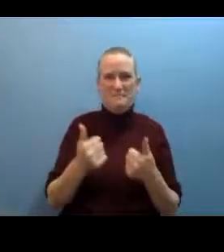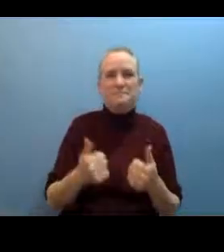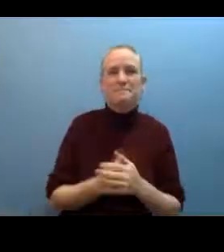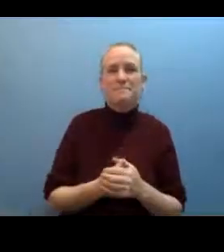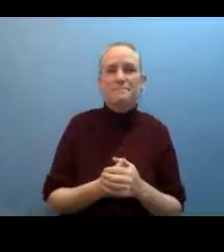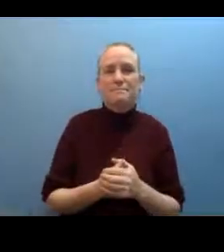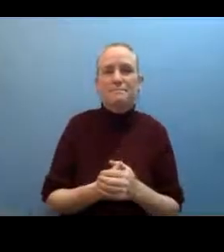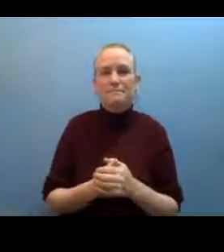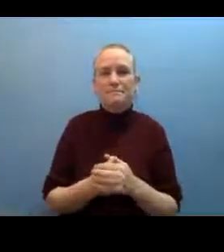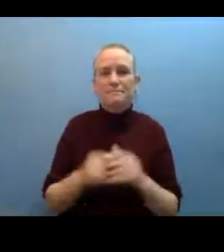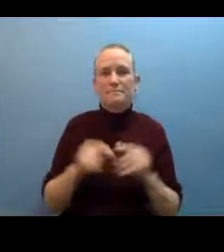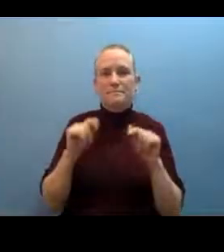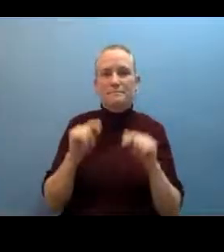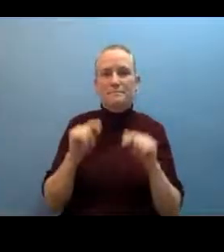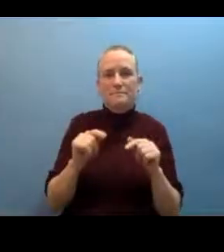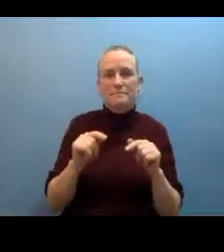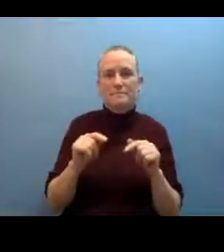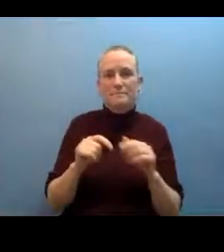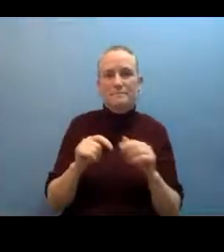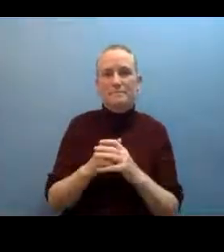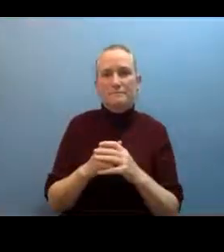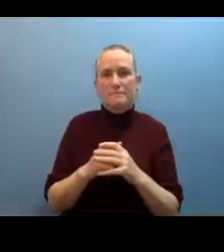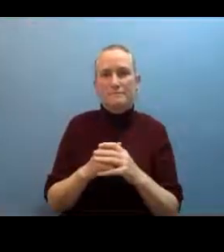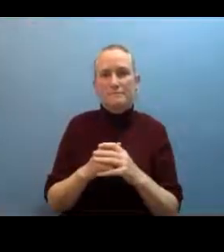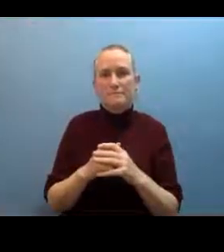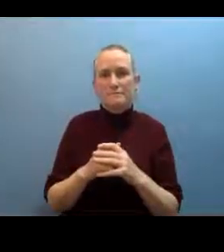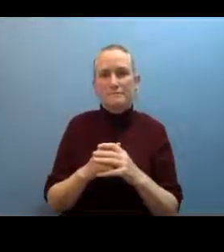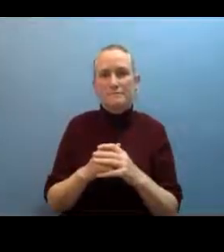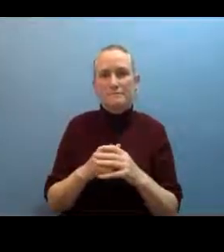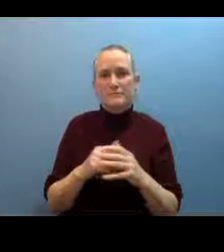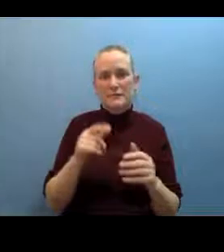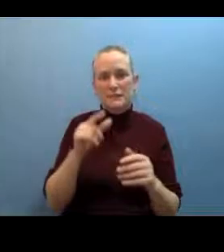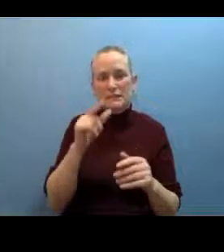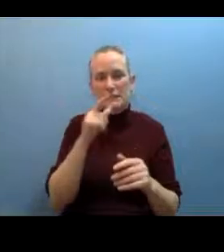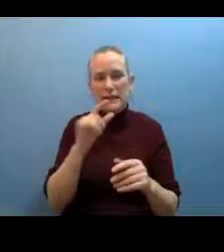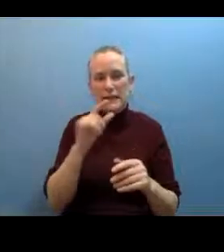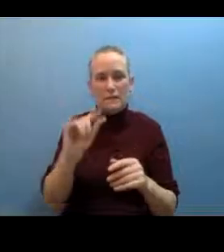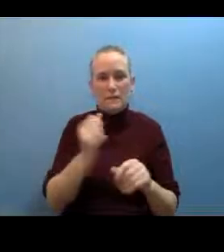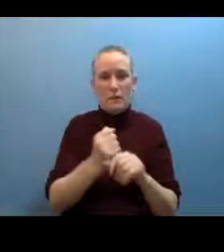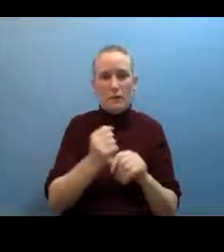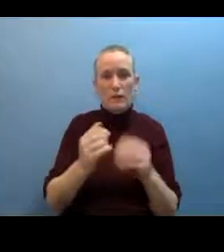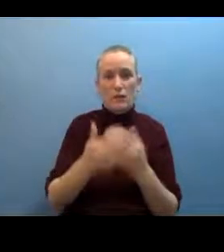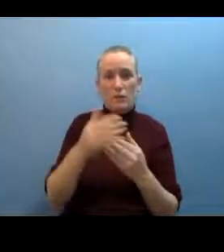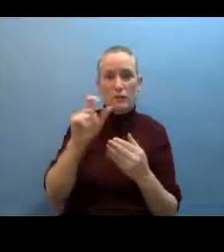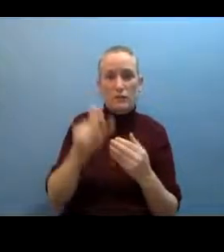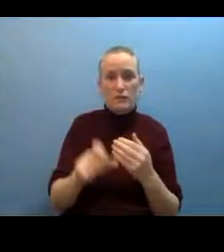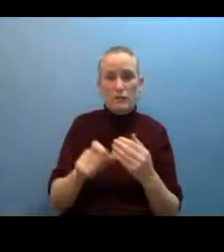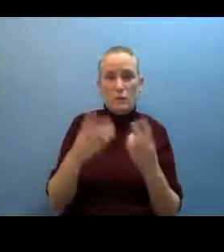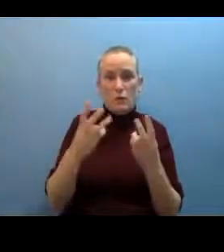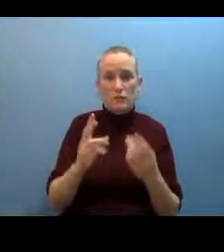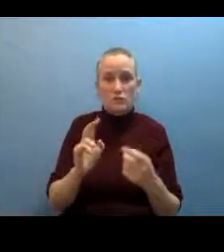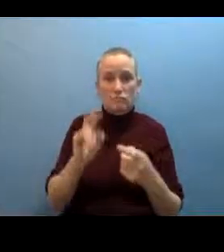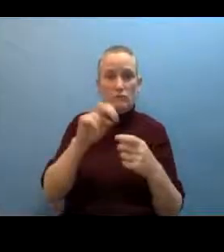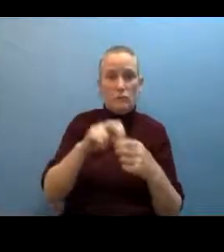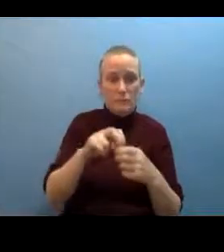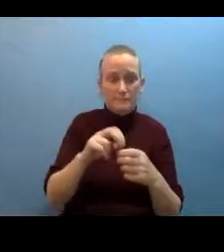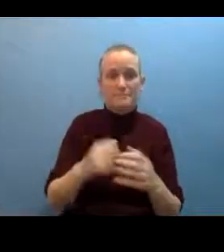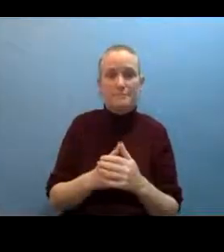Yeah, so this I guess speaking a little bit about when your young person does want you to step in,